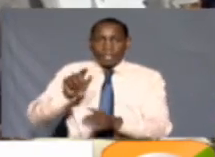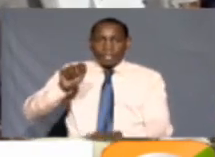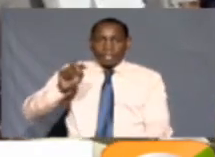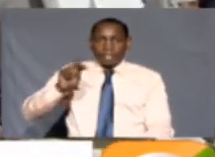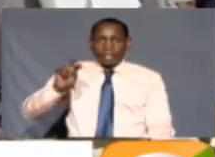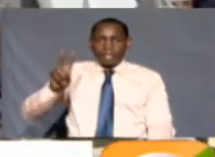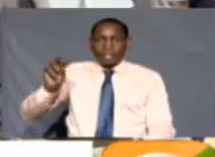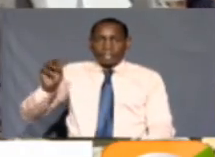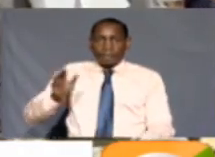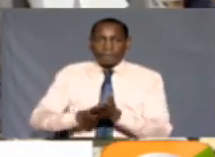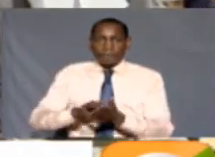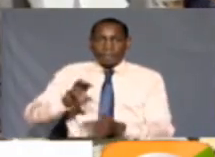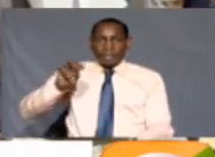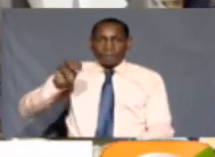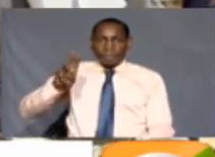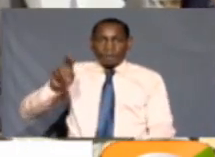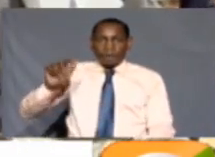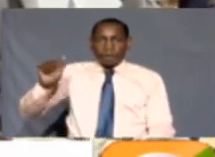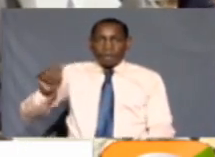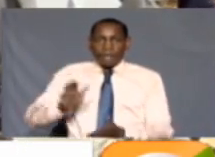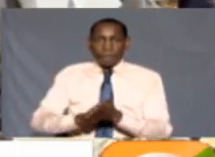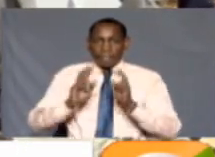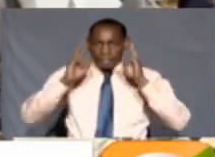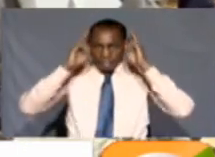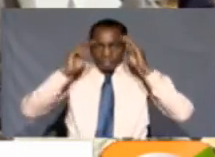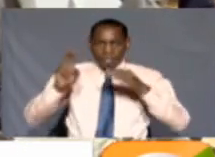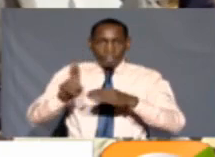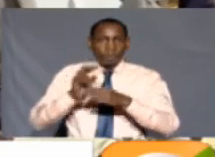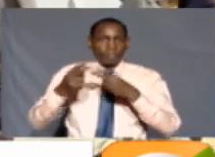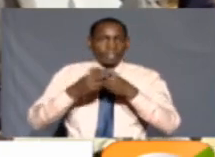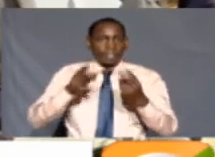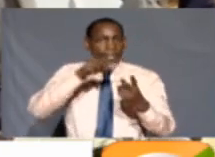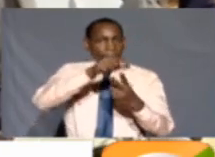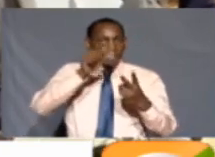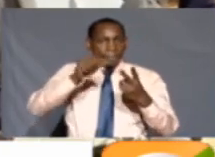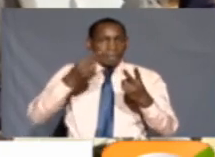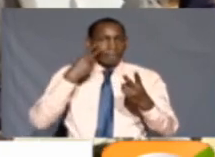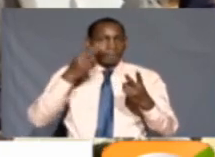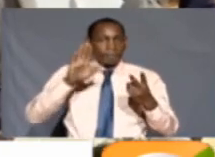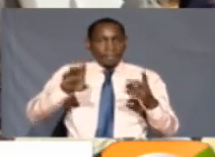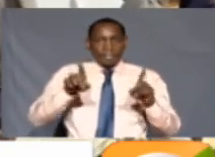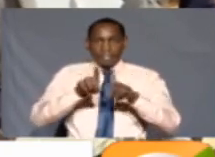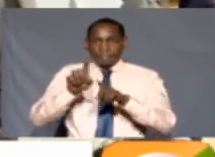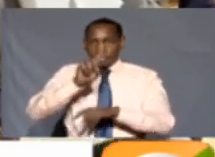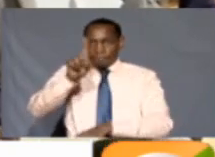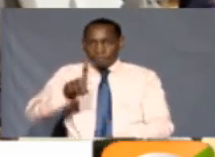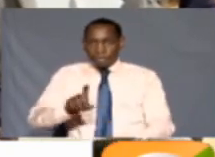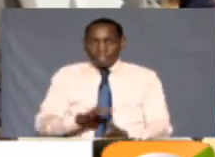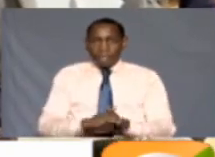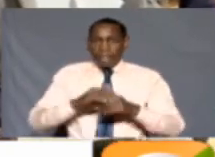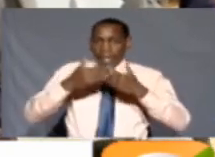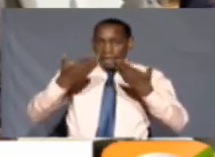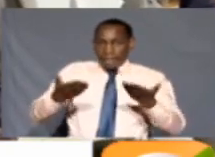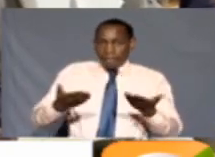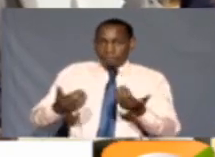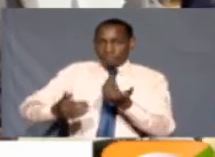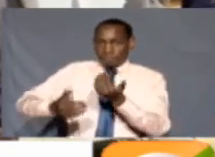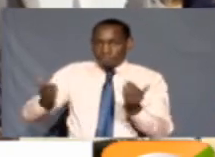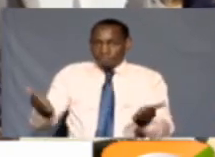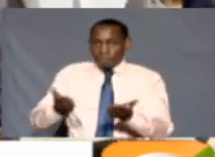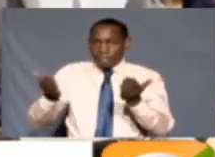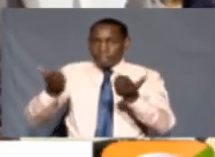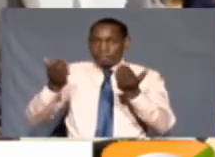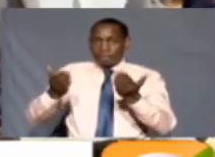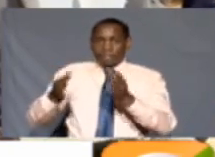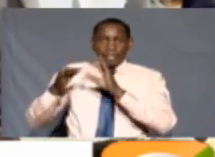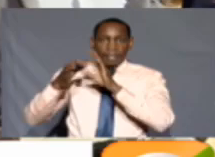Twaiga Mwaura, at Mashirima Kapombe. Use that hashtag and we'll sample some of your views on that very question. How do we nurture the